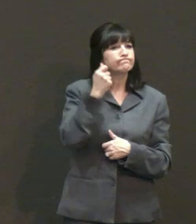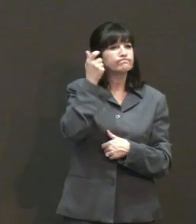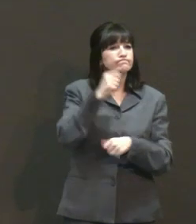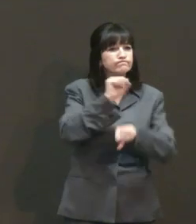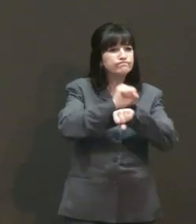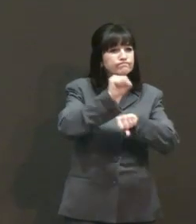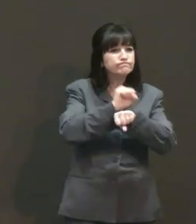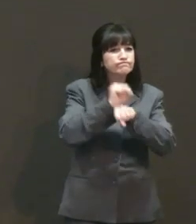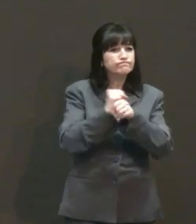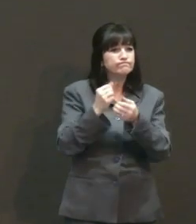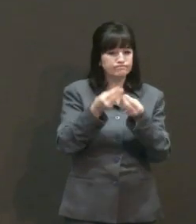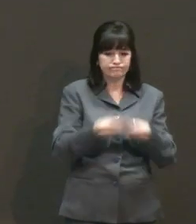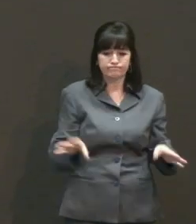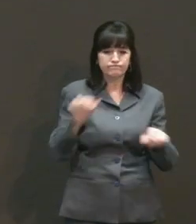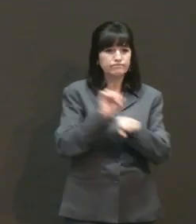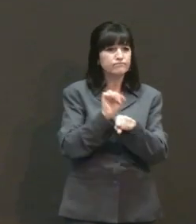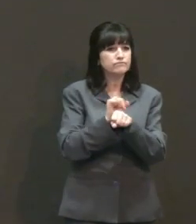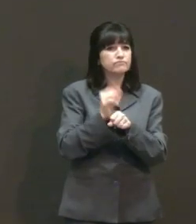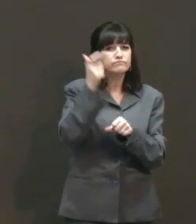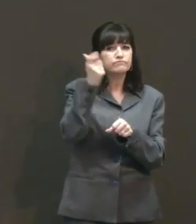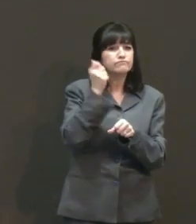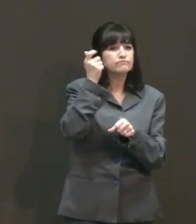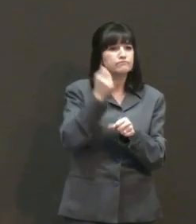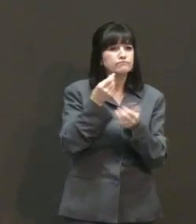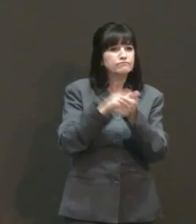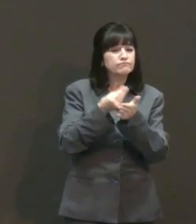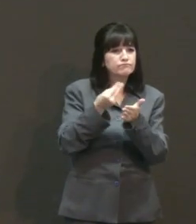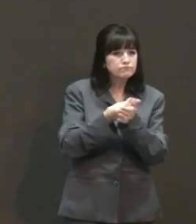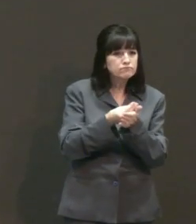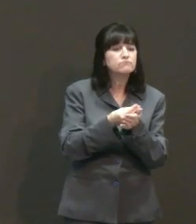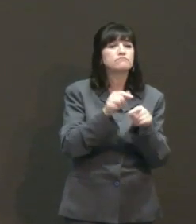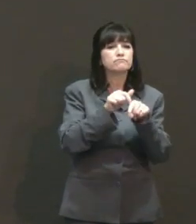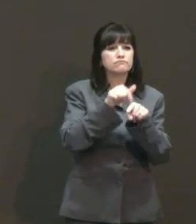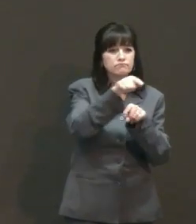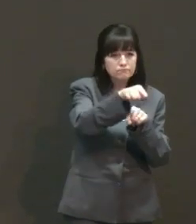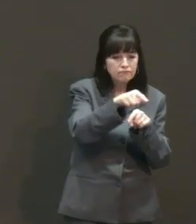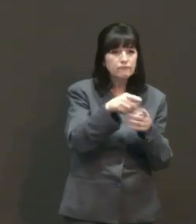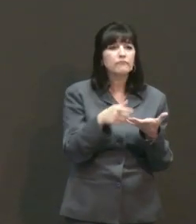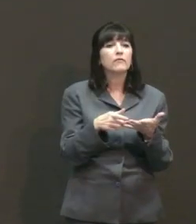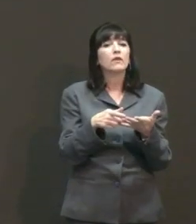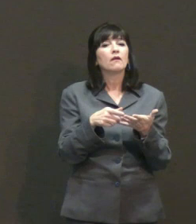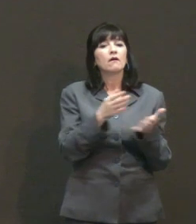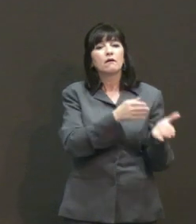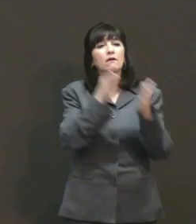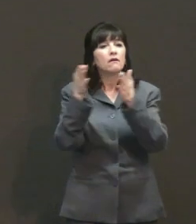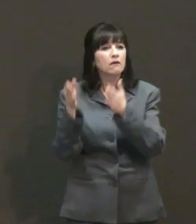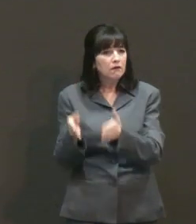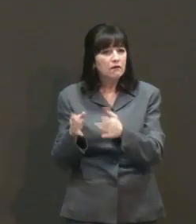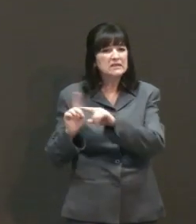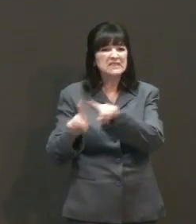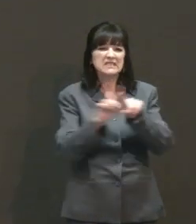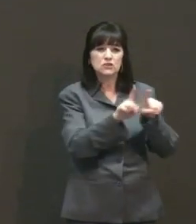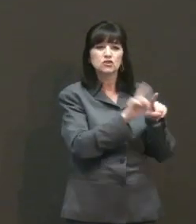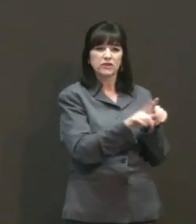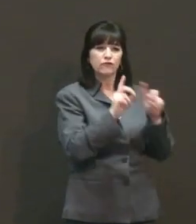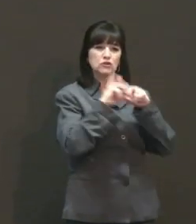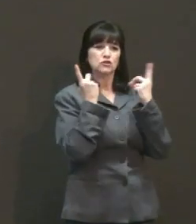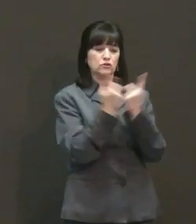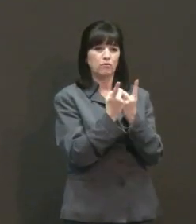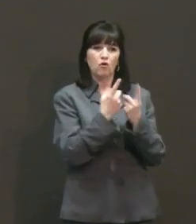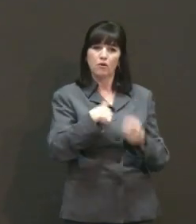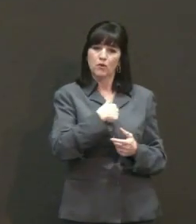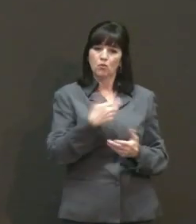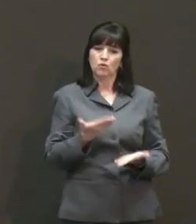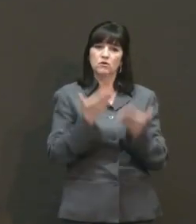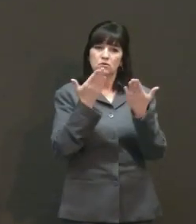or stuff like that, they get them over to the appropriate partner. So a great partnership there, and we appreciate United Way